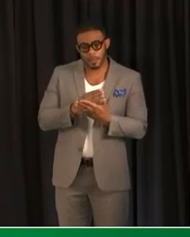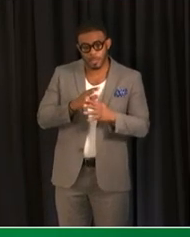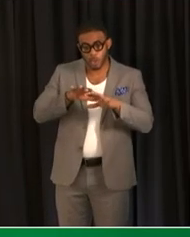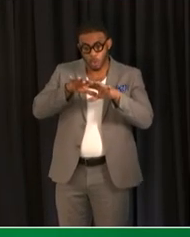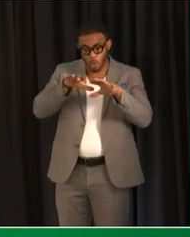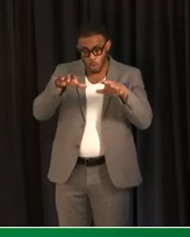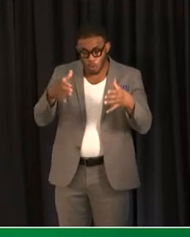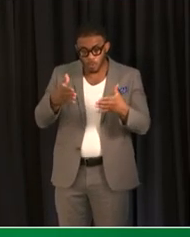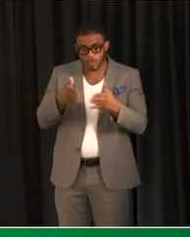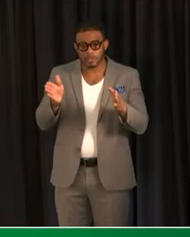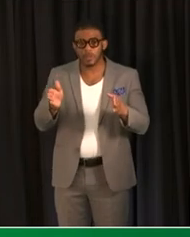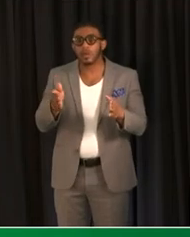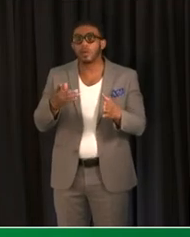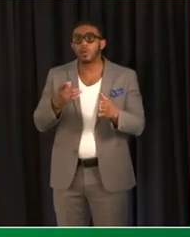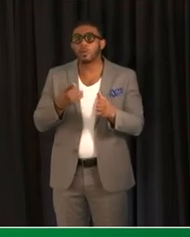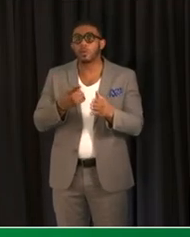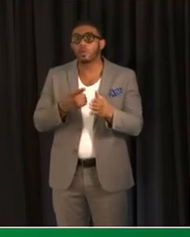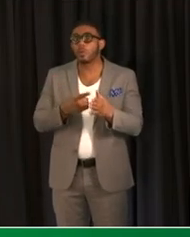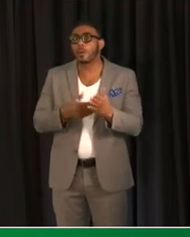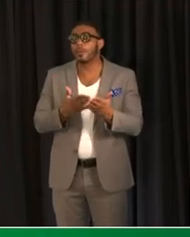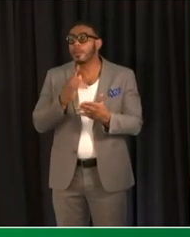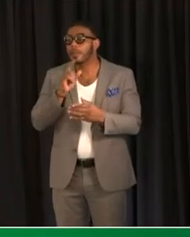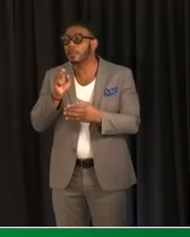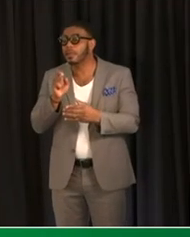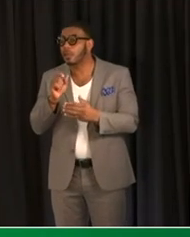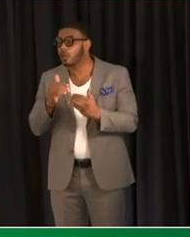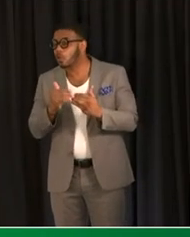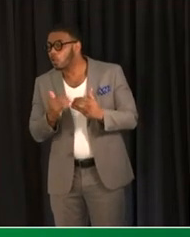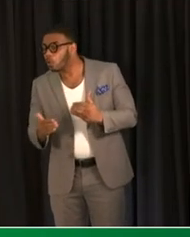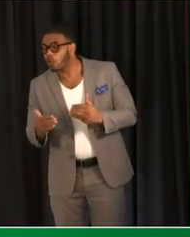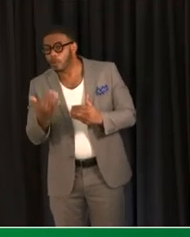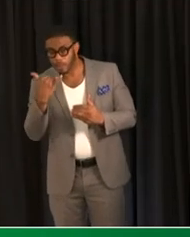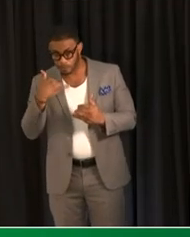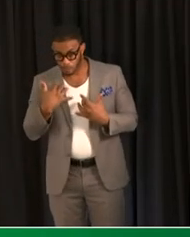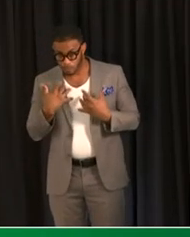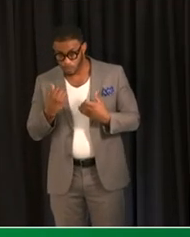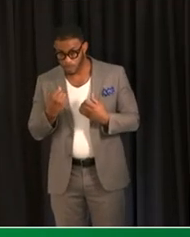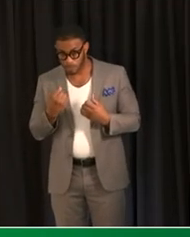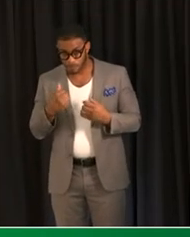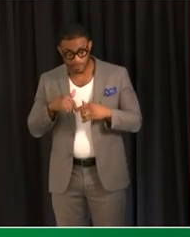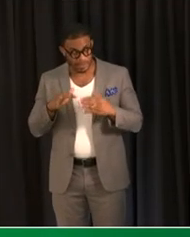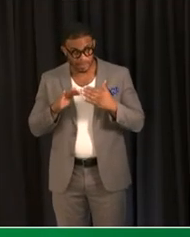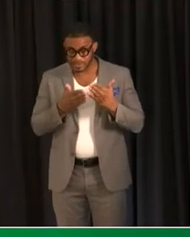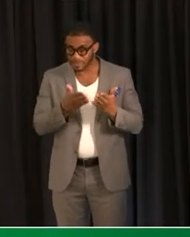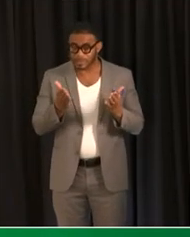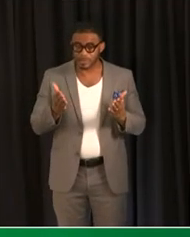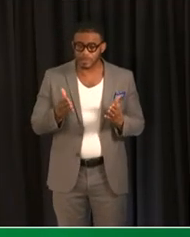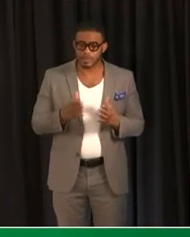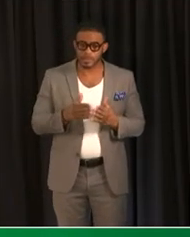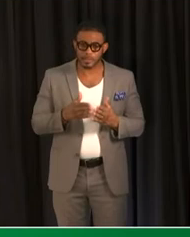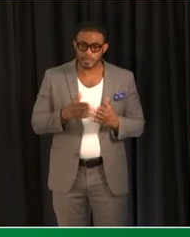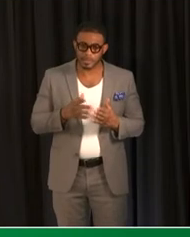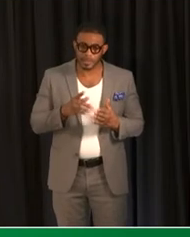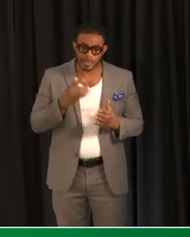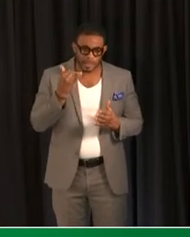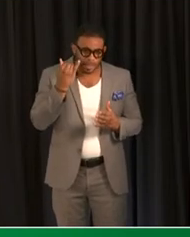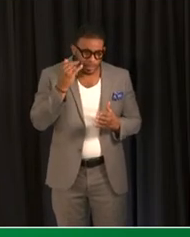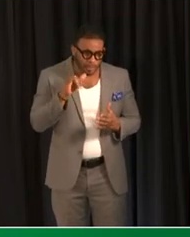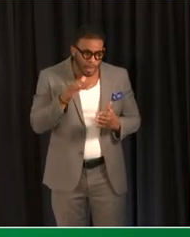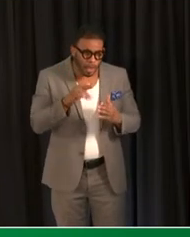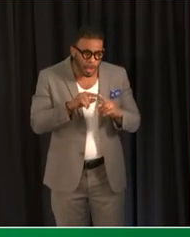the budget overall and what may be needed going forward as we recover as a city, if